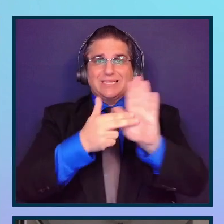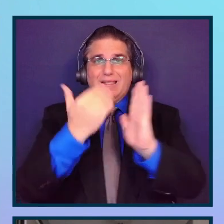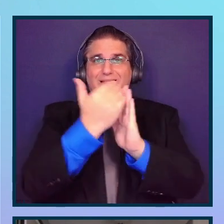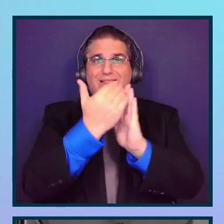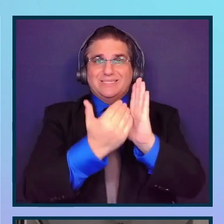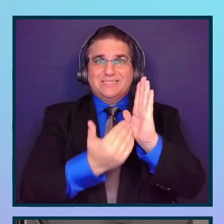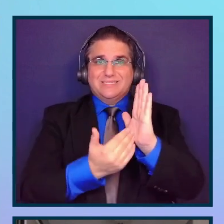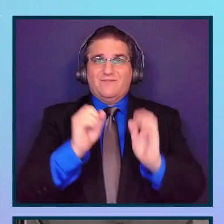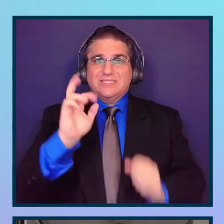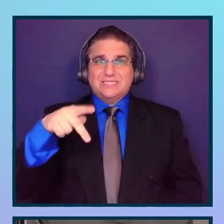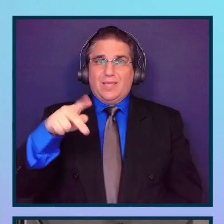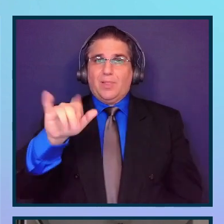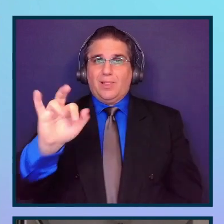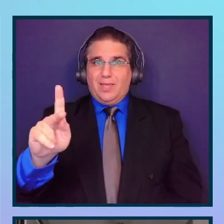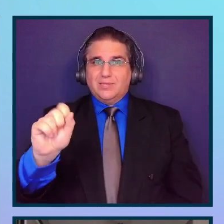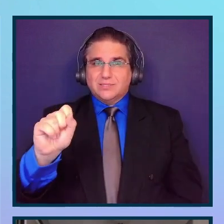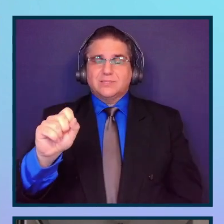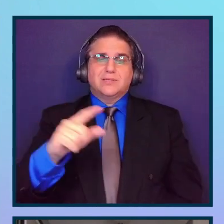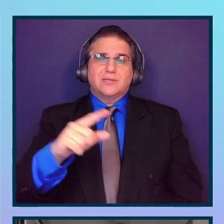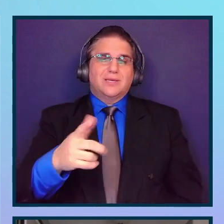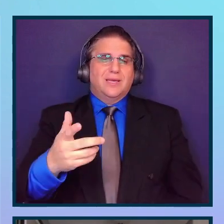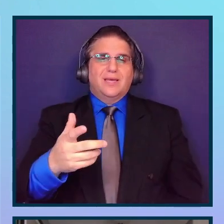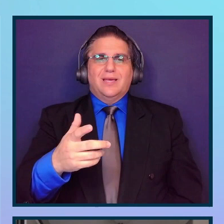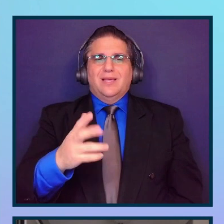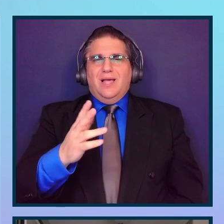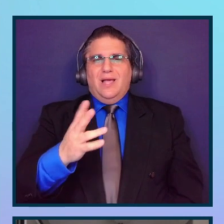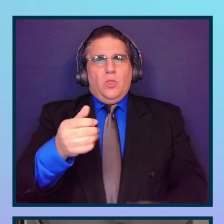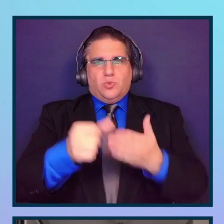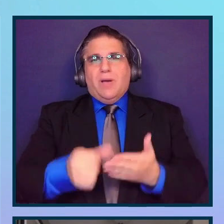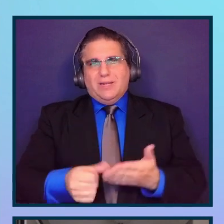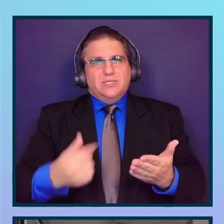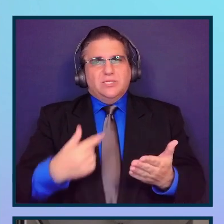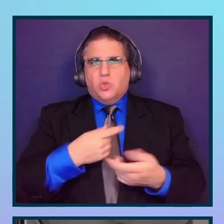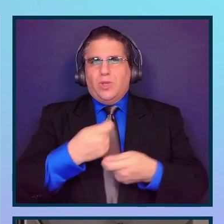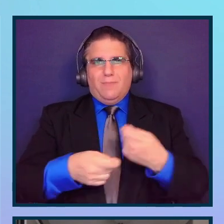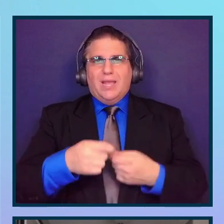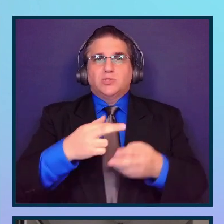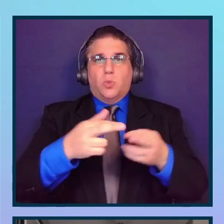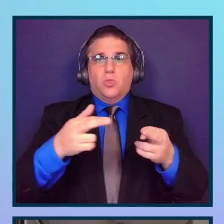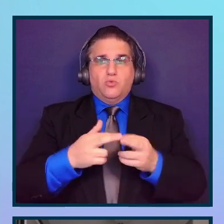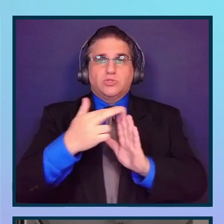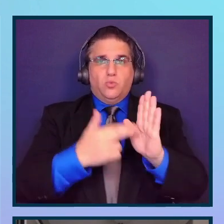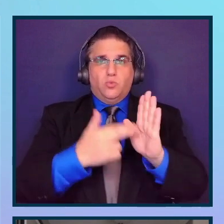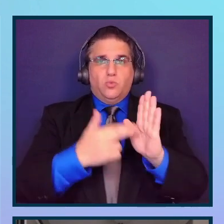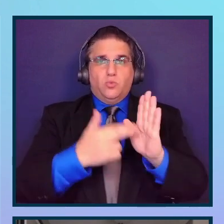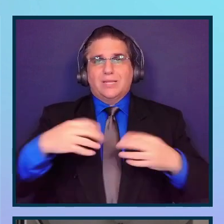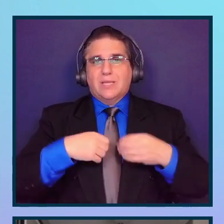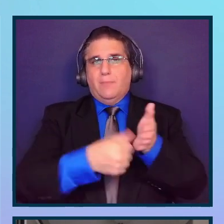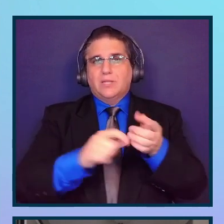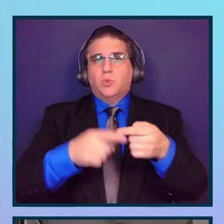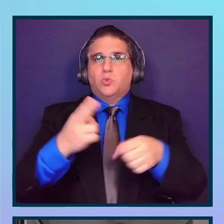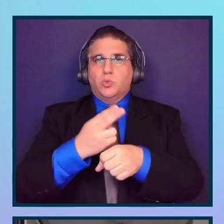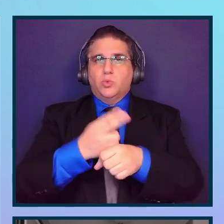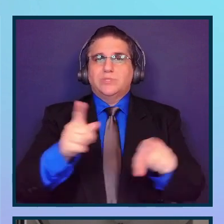of skip links, which were all buttons. So we just made it so the region rule will also accept buttons when used as skip